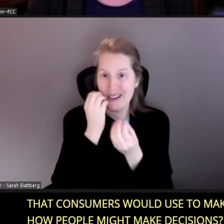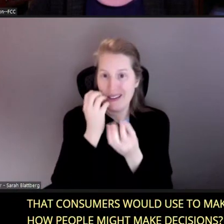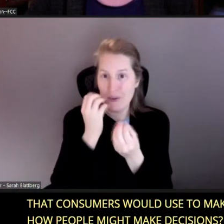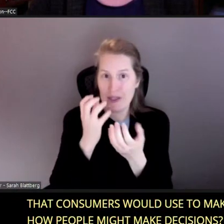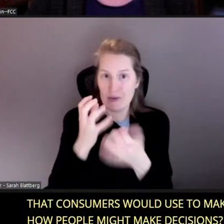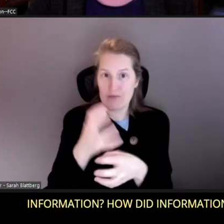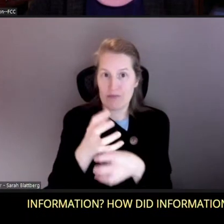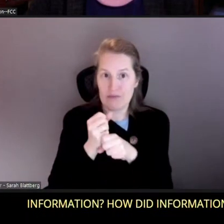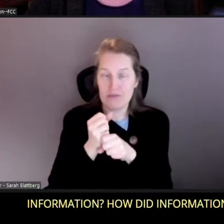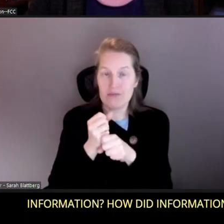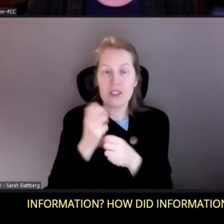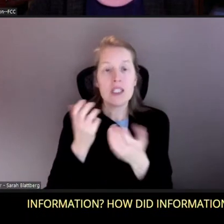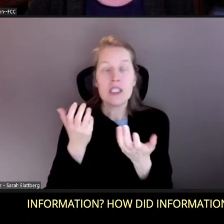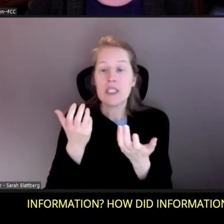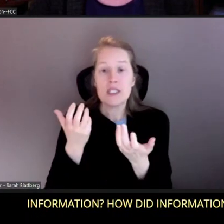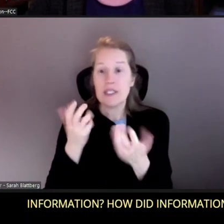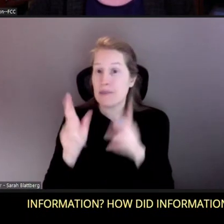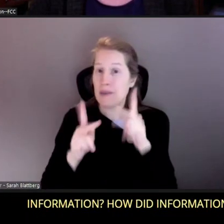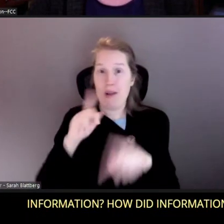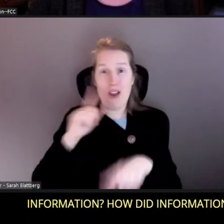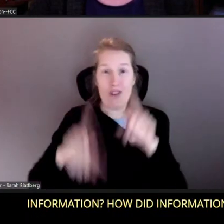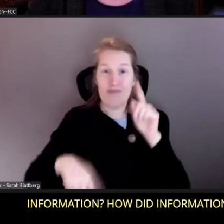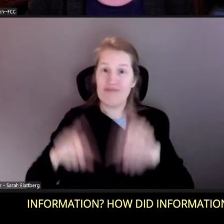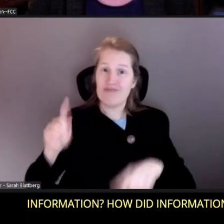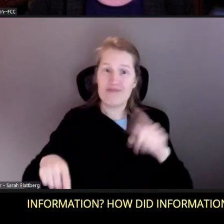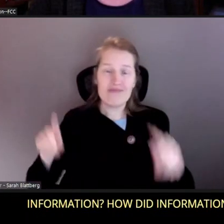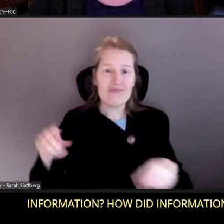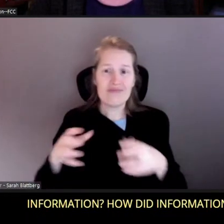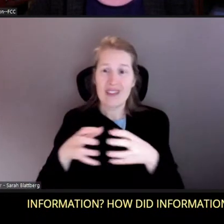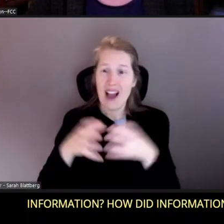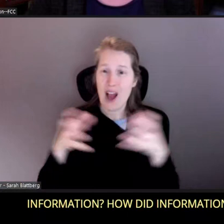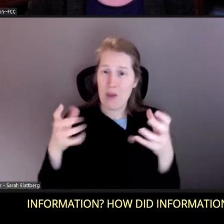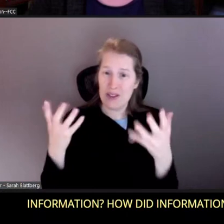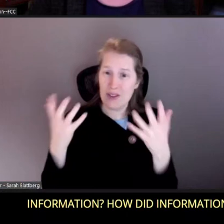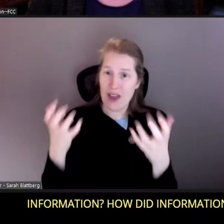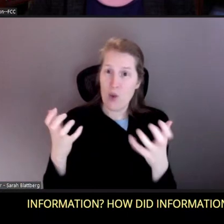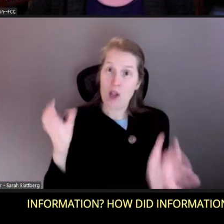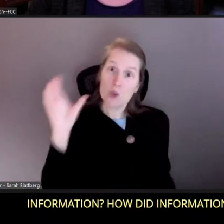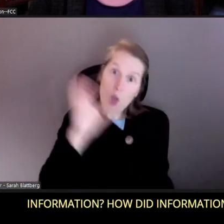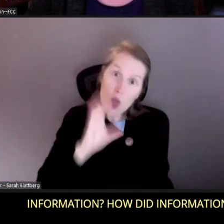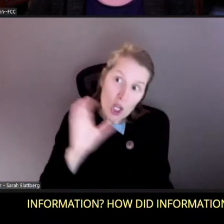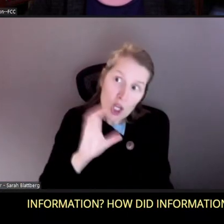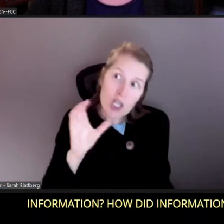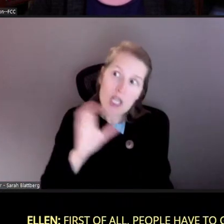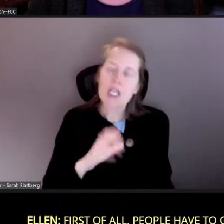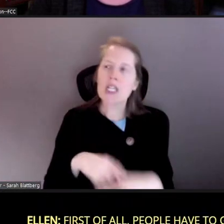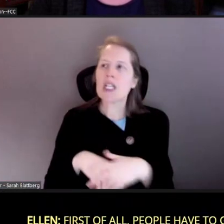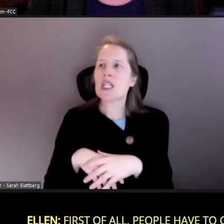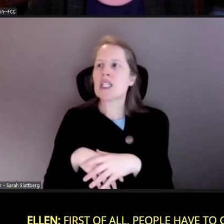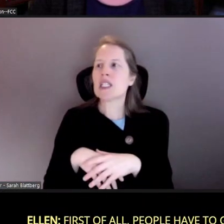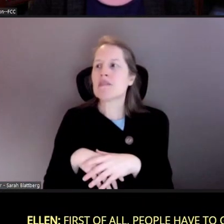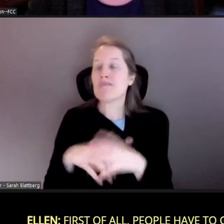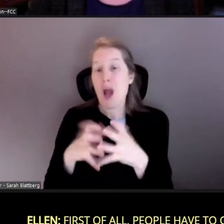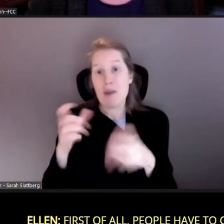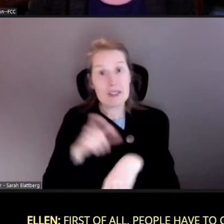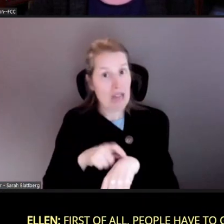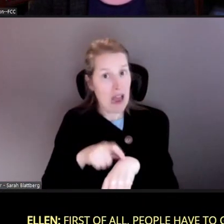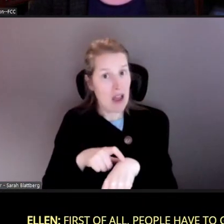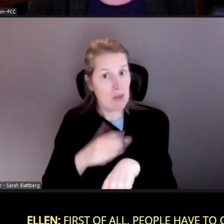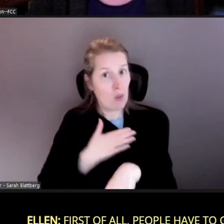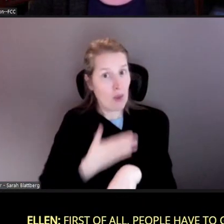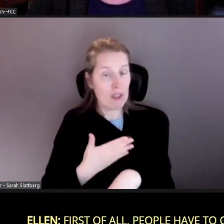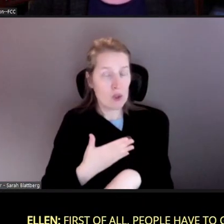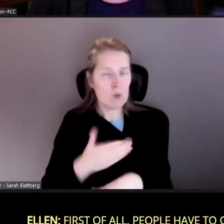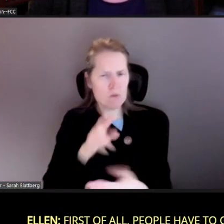lot. People differ quite a bit in how much they want to go and seek out information, how much time they're willing to spend on